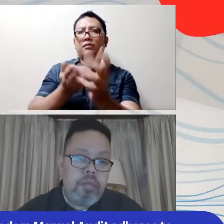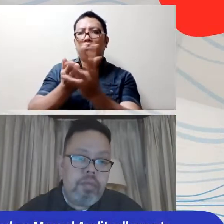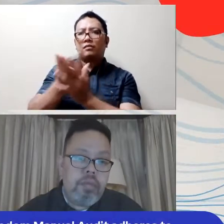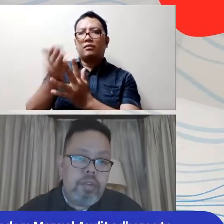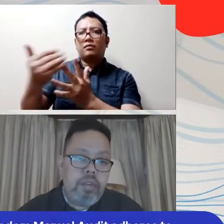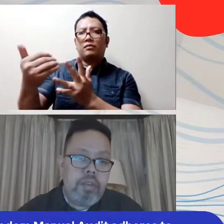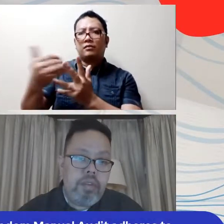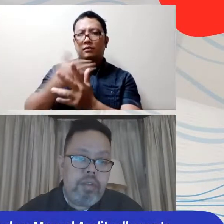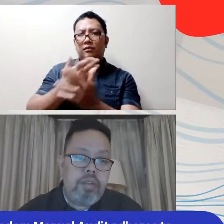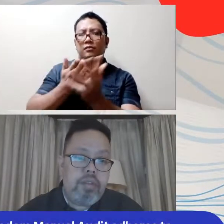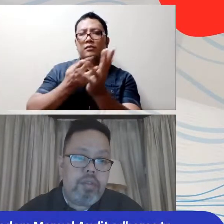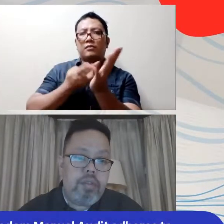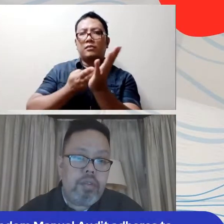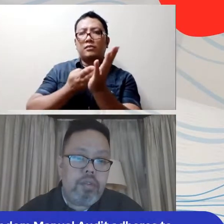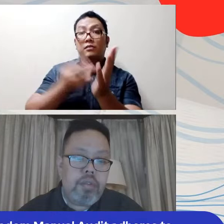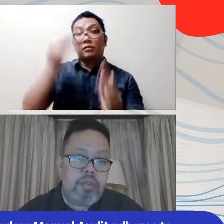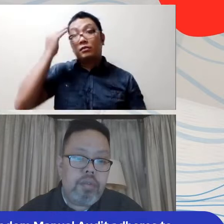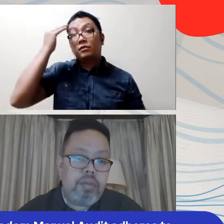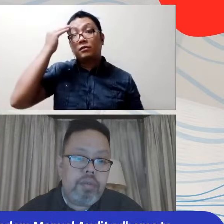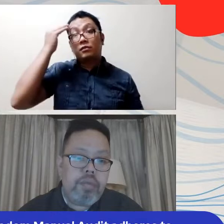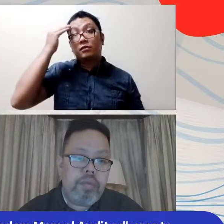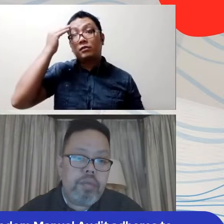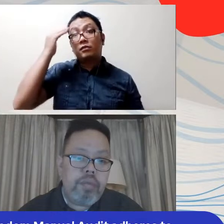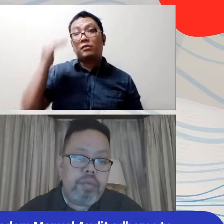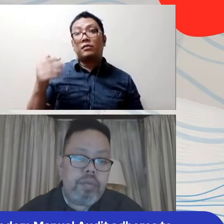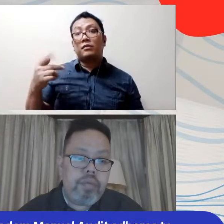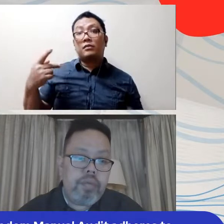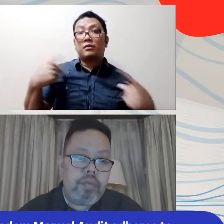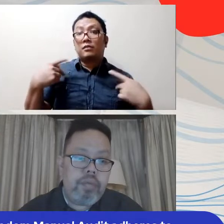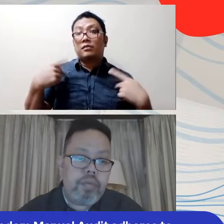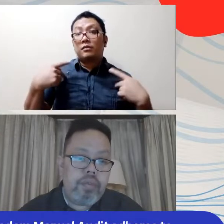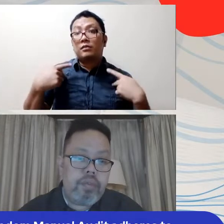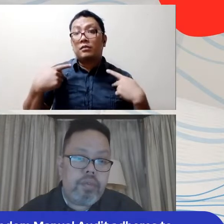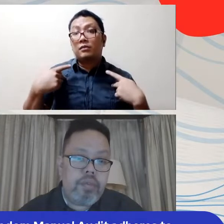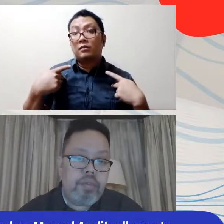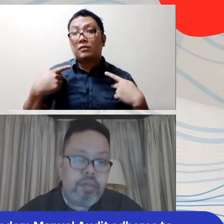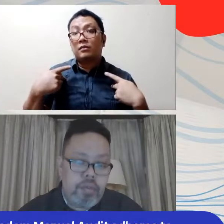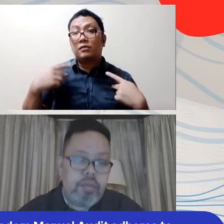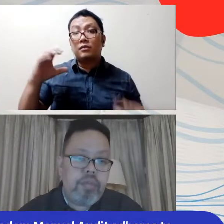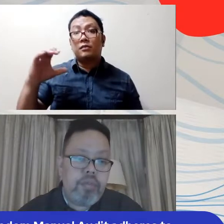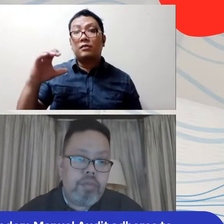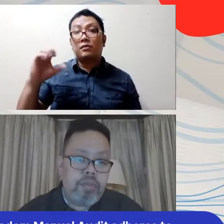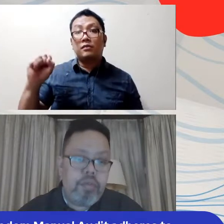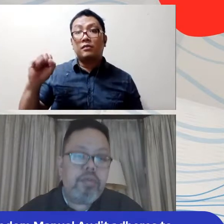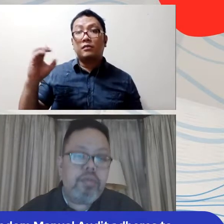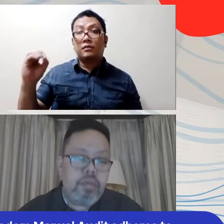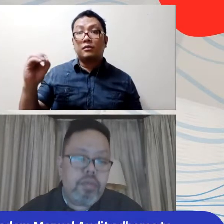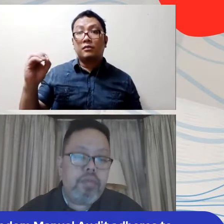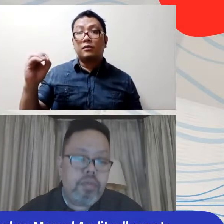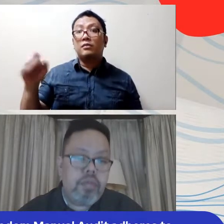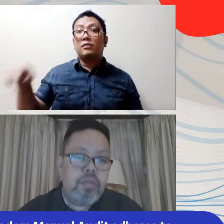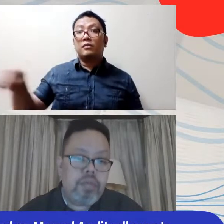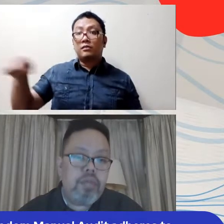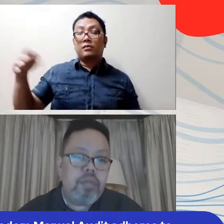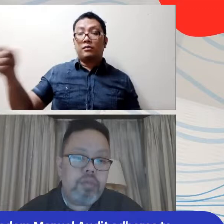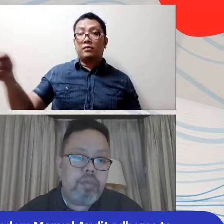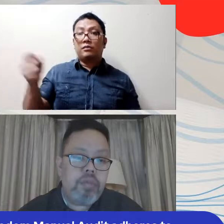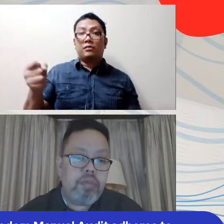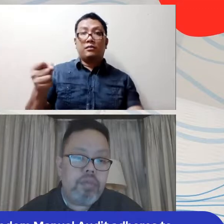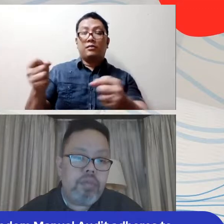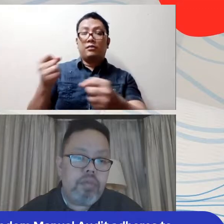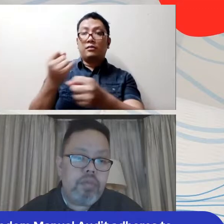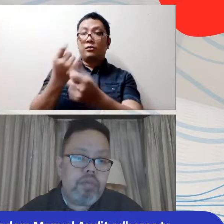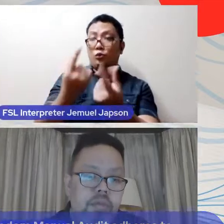truthfulness? I know that we have CSOs who are heading the audit, independent, but